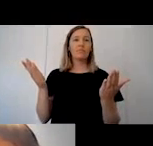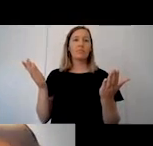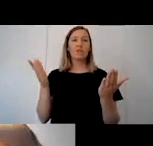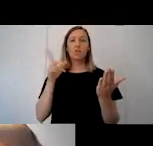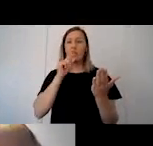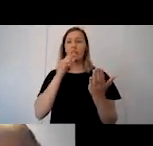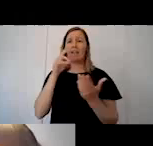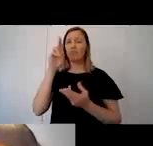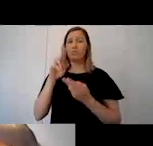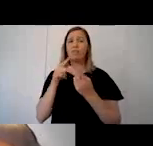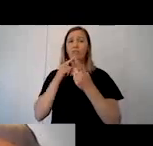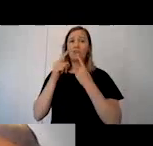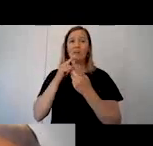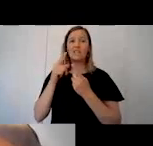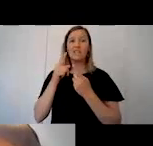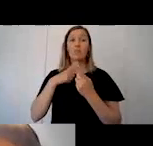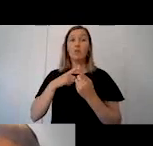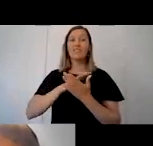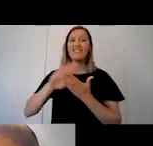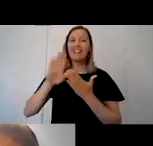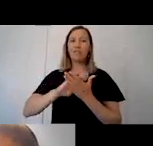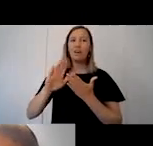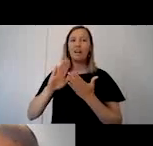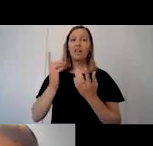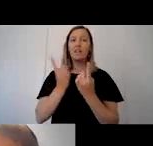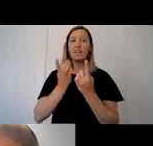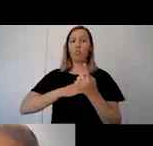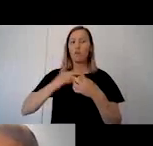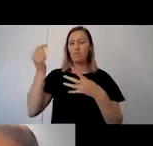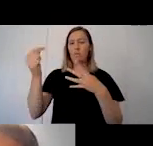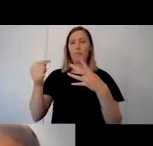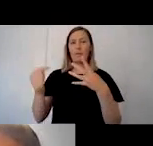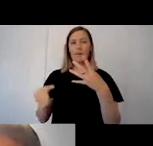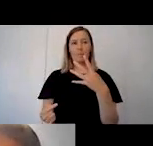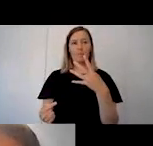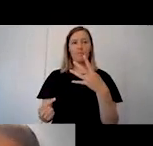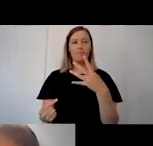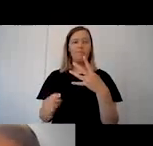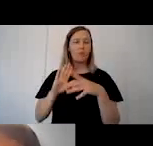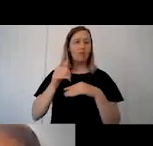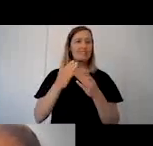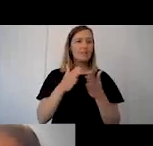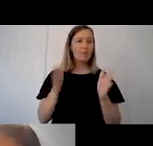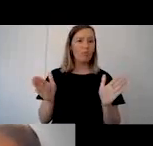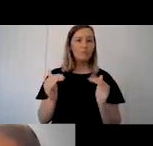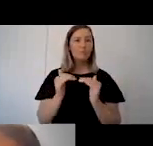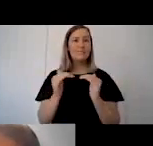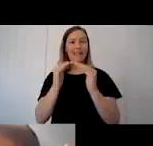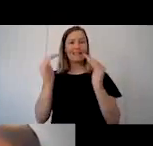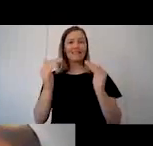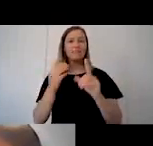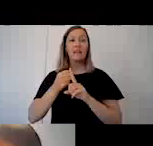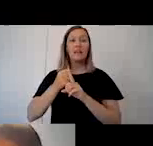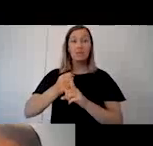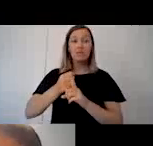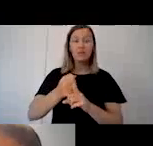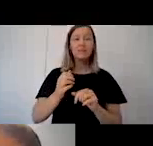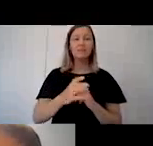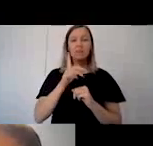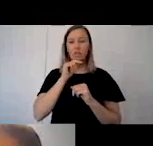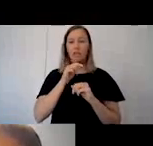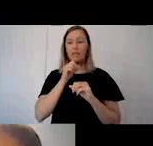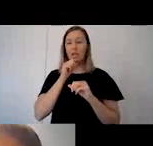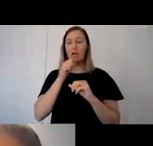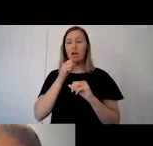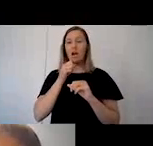need, because you've already clarified at the beginning the things you want to have in it in terms of the scope, the standards, the enforcement, get everyone to agree on the